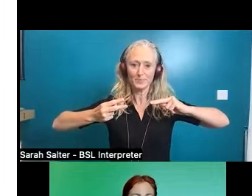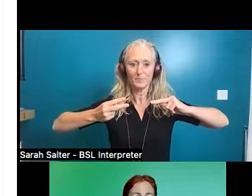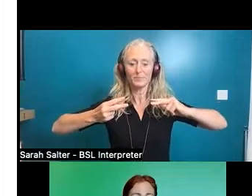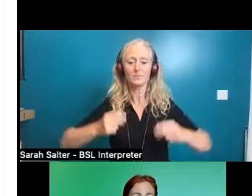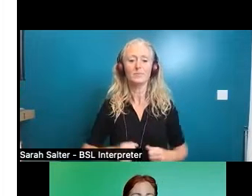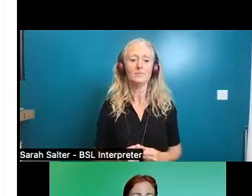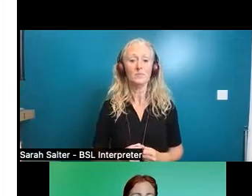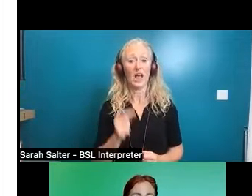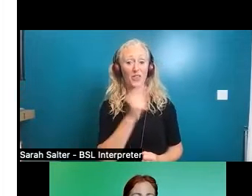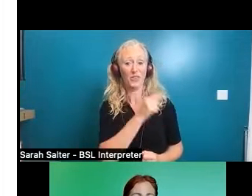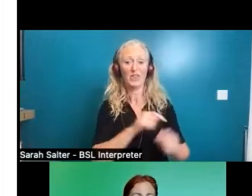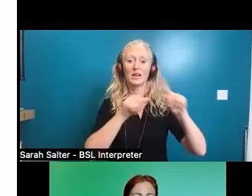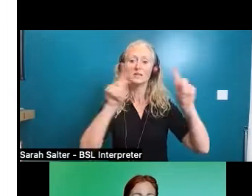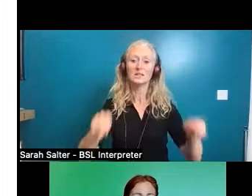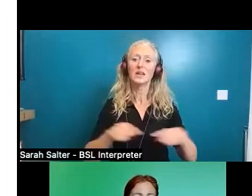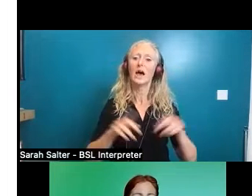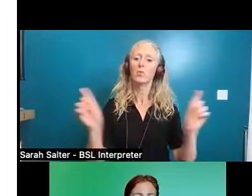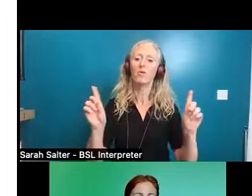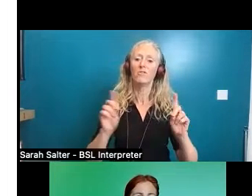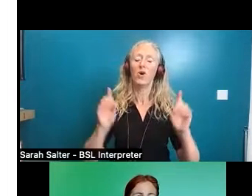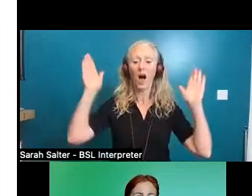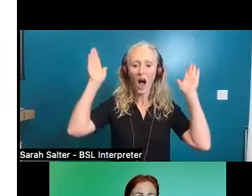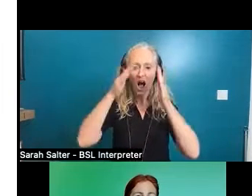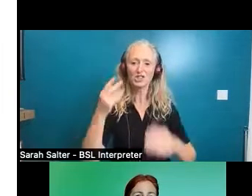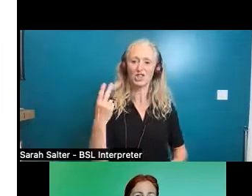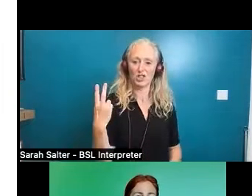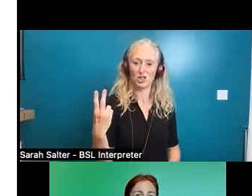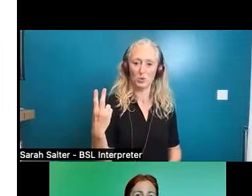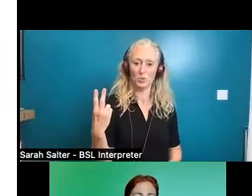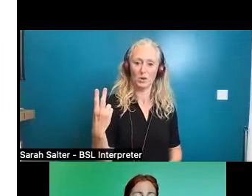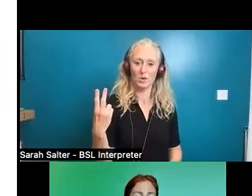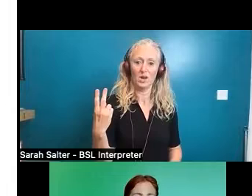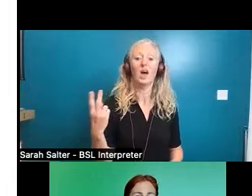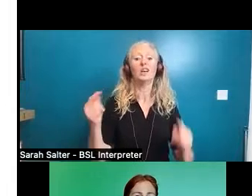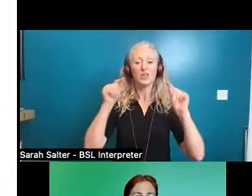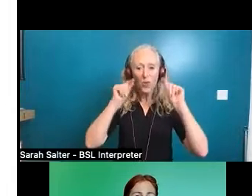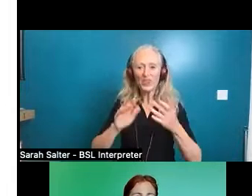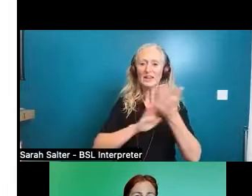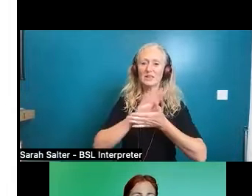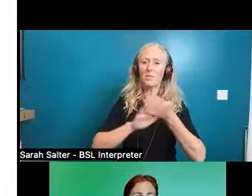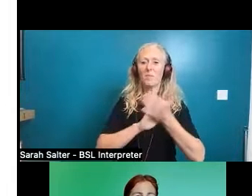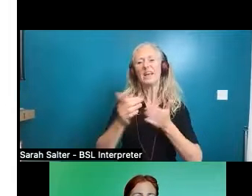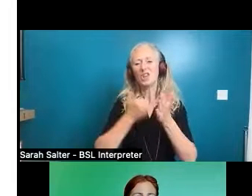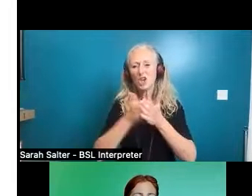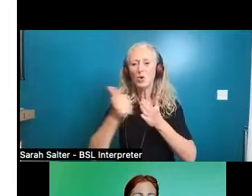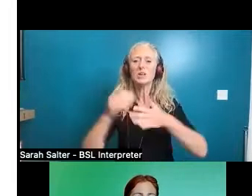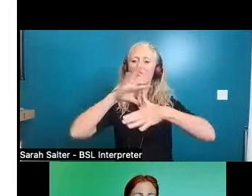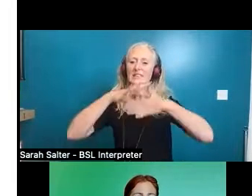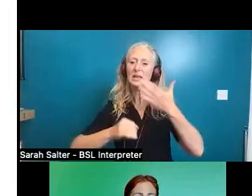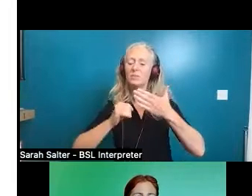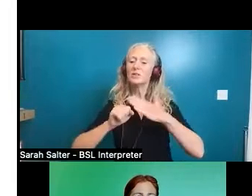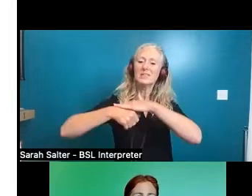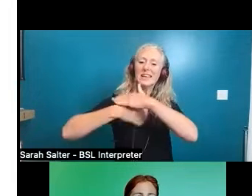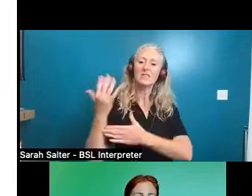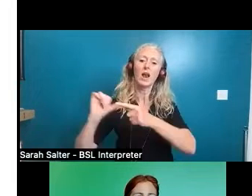Usher 2, moderate sensory neural hearing loss, post-pubertal, classically onset of retinal dystrophy. I